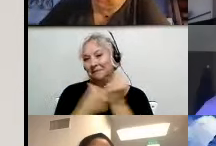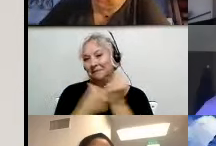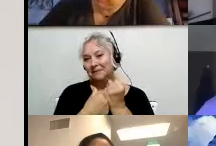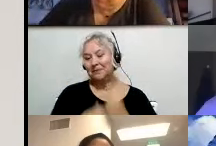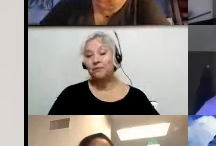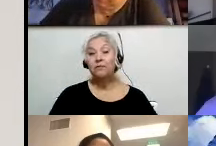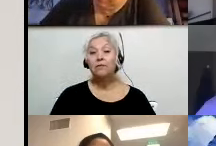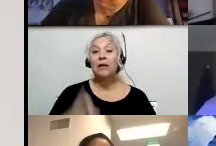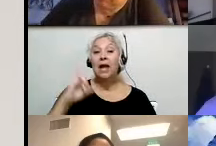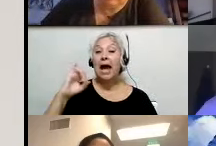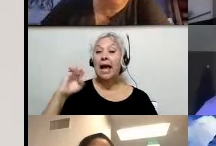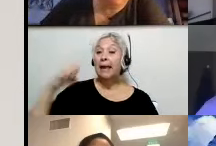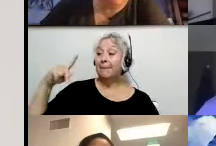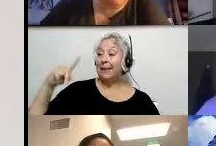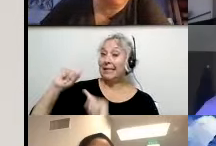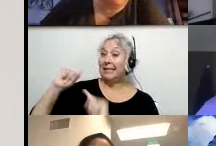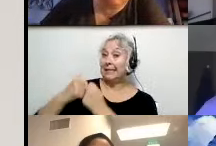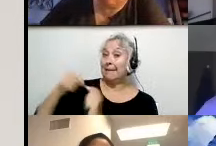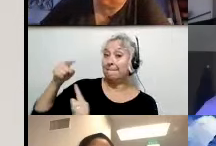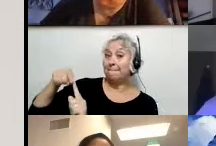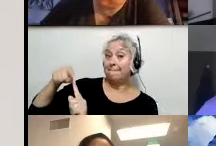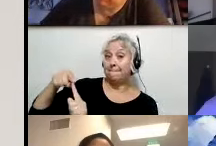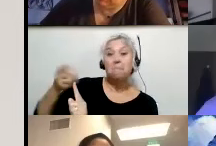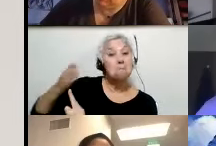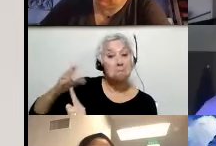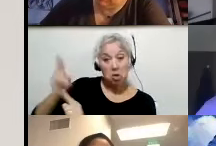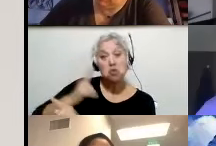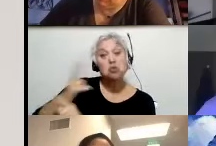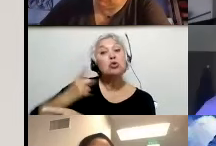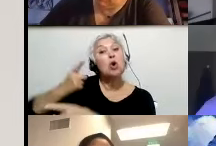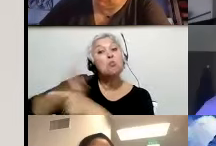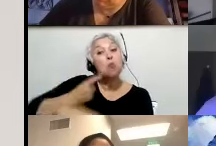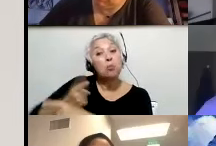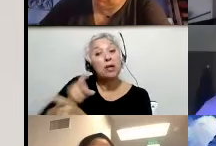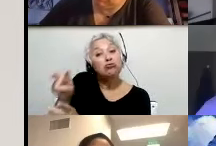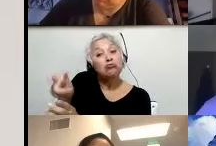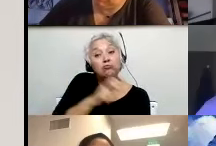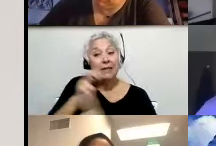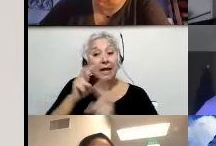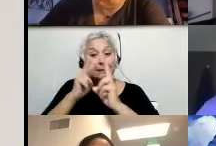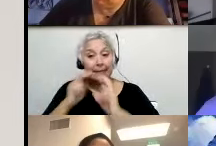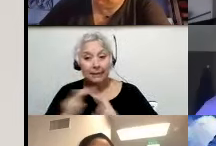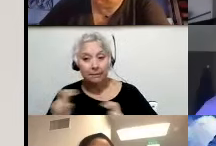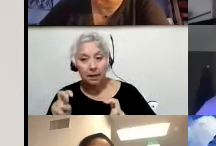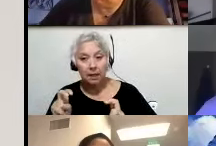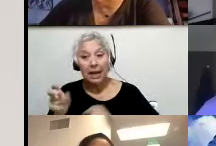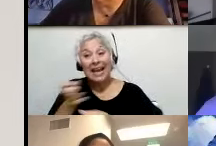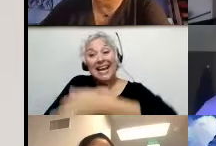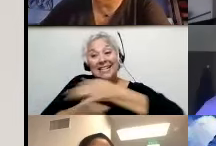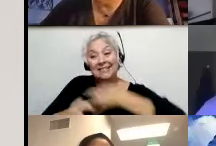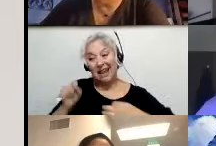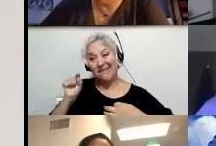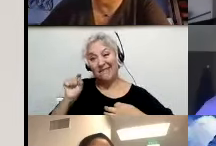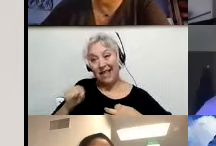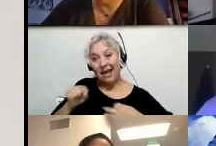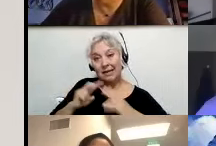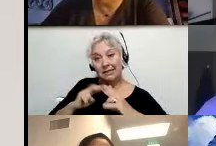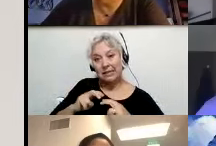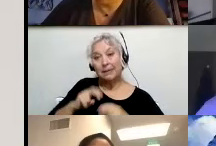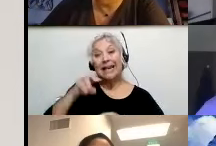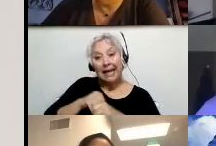the IEP team may use appropriate transition assessments in place of the assessments in the